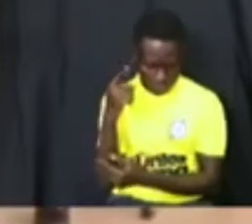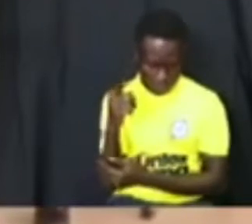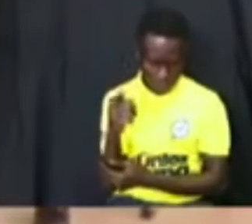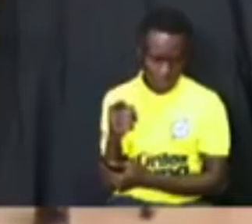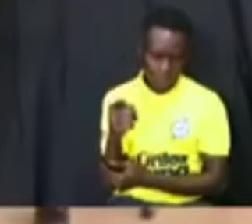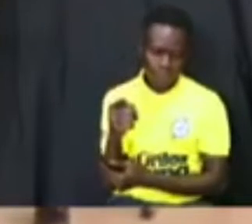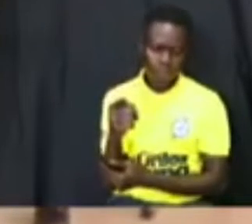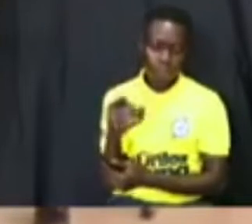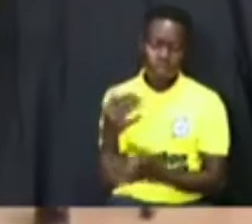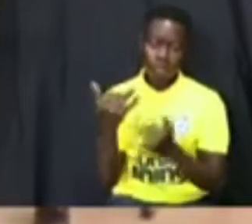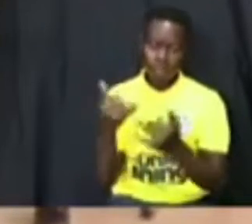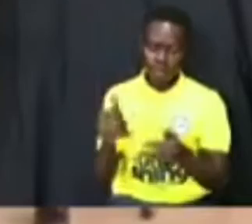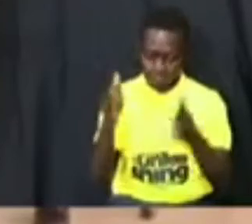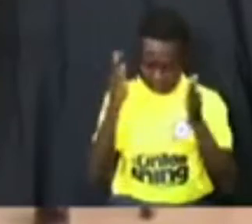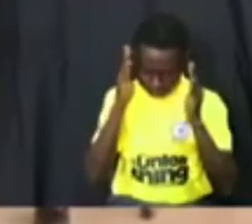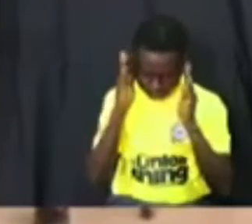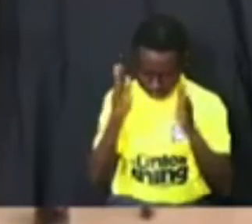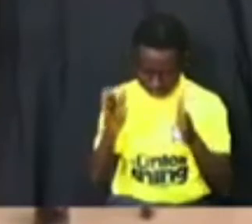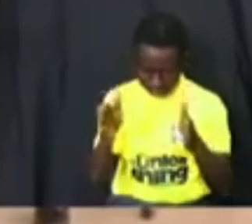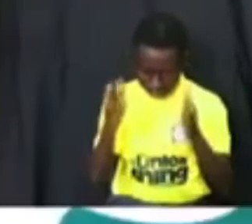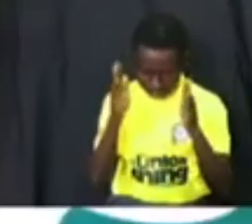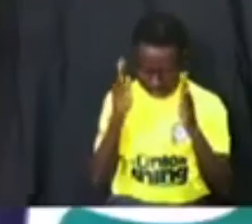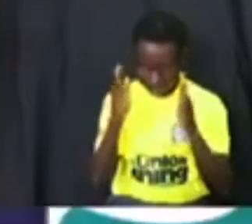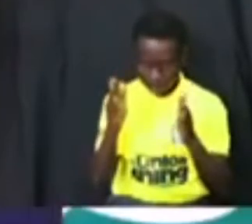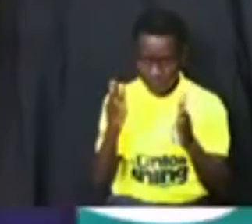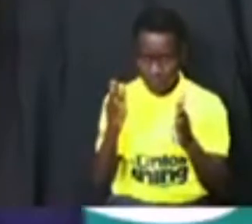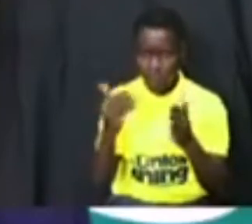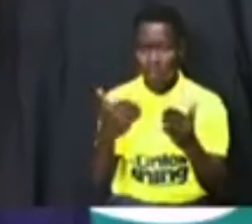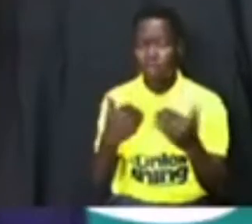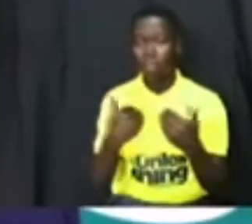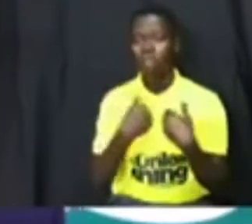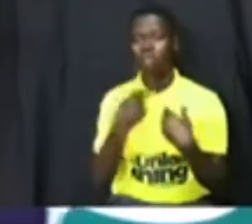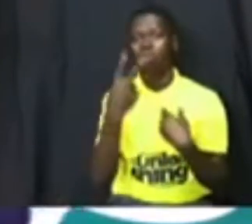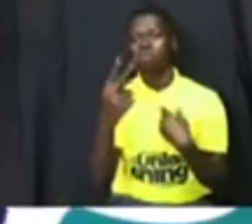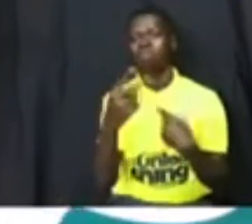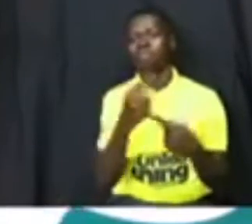And listen to this. There are two forms.